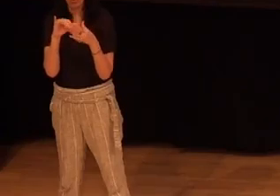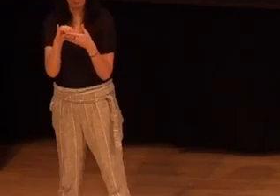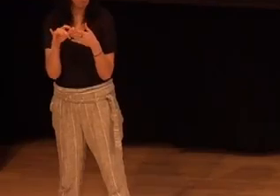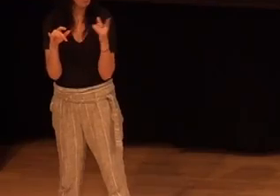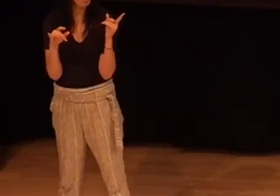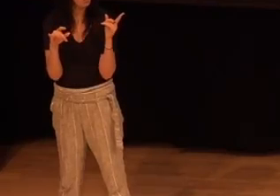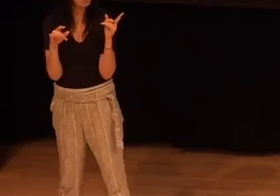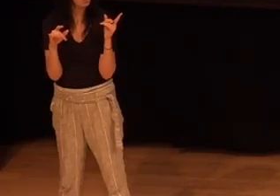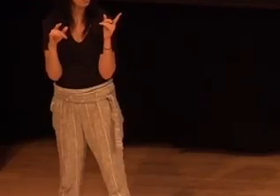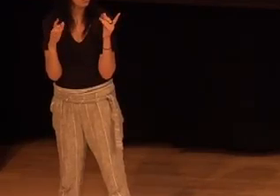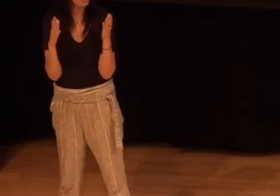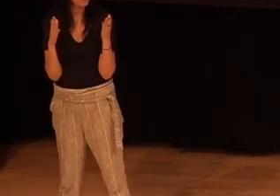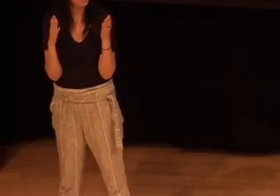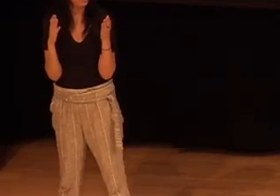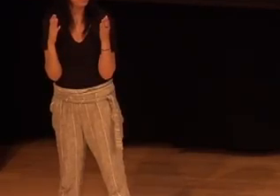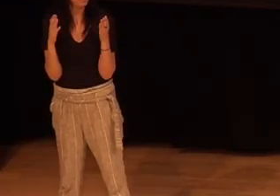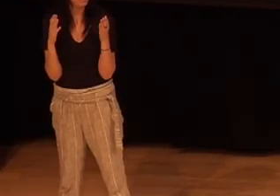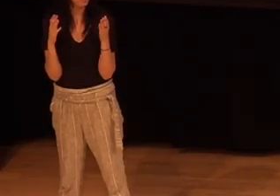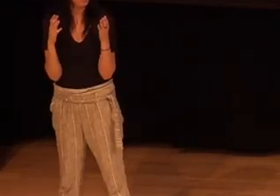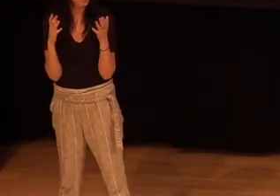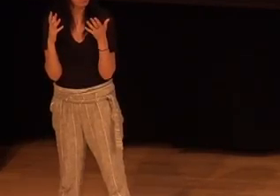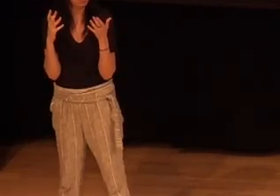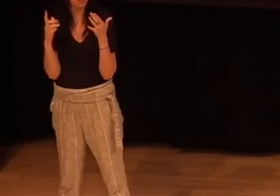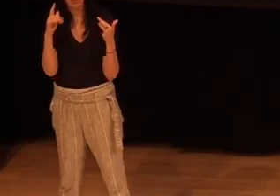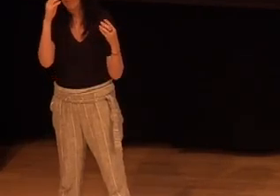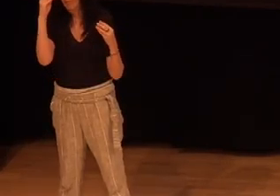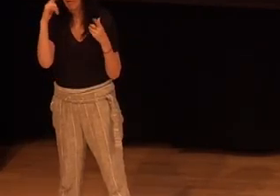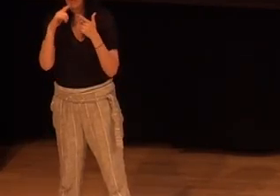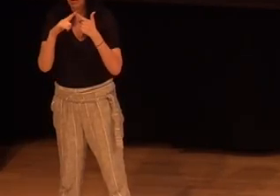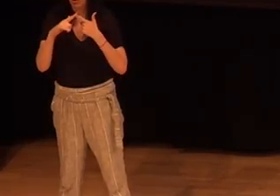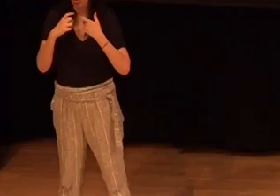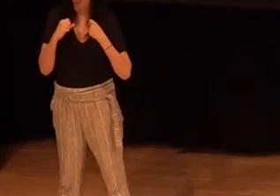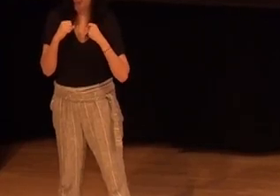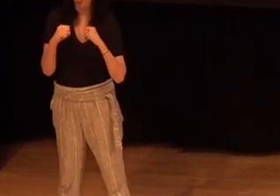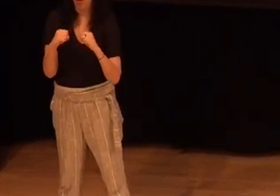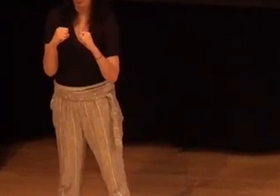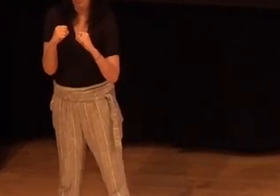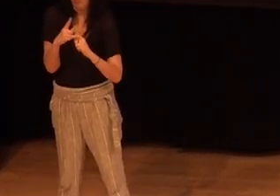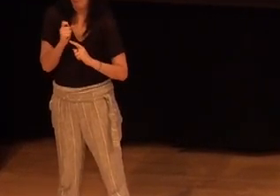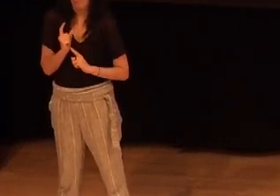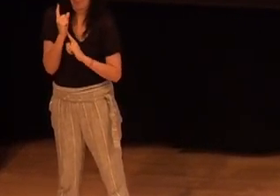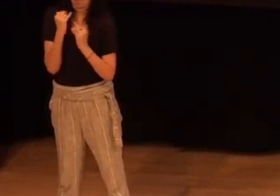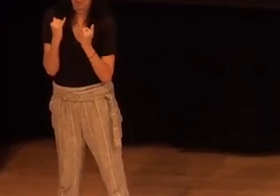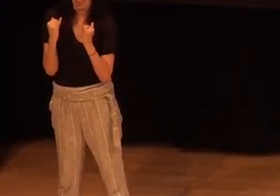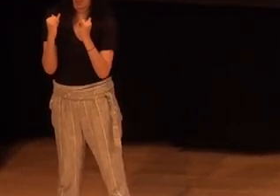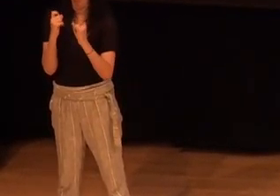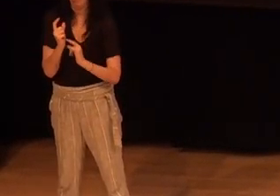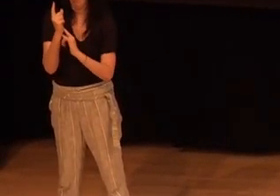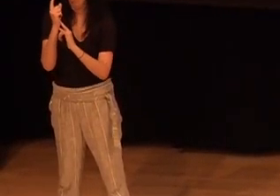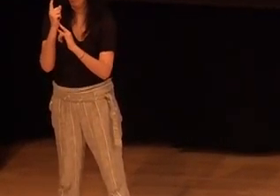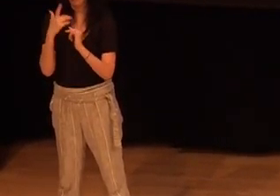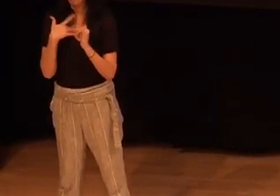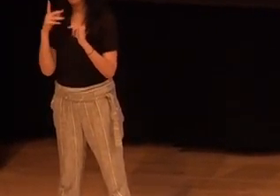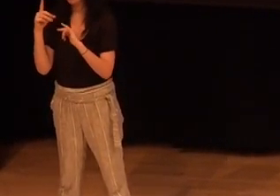this raises the question of strategies for our moment. And it seems to me that the disability